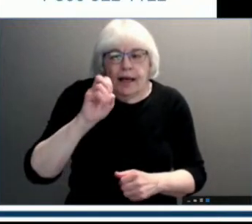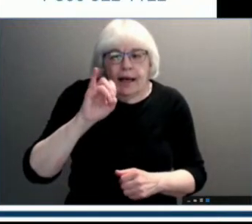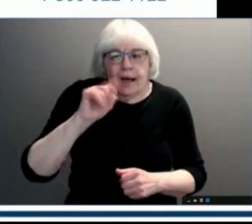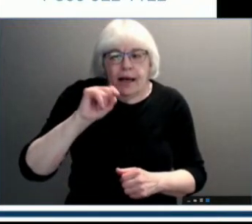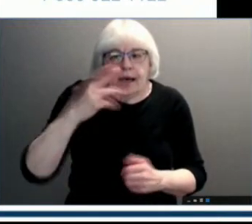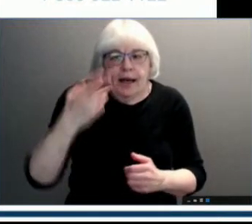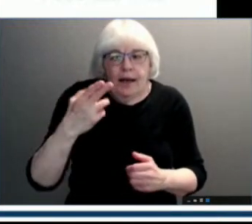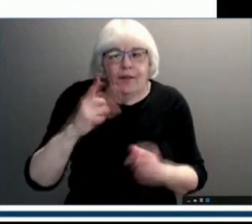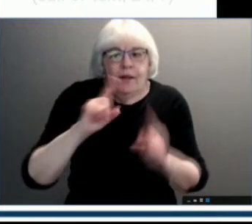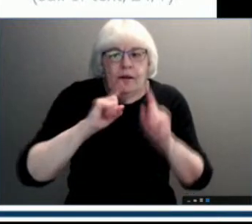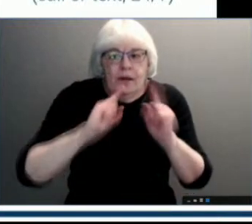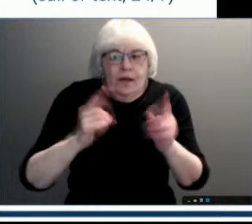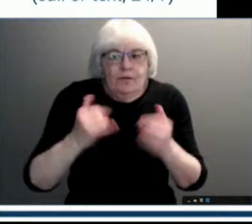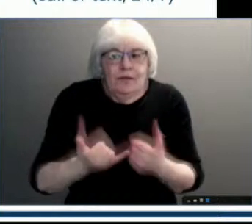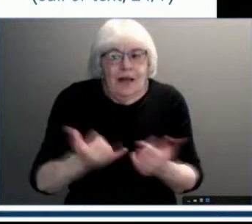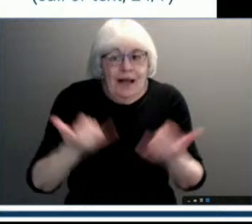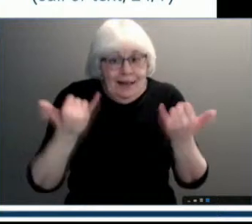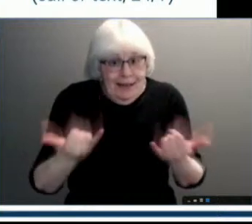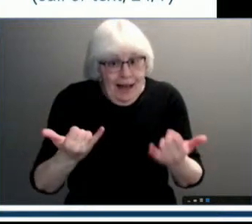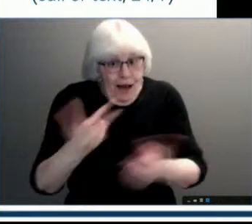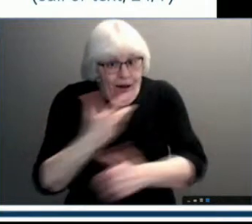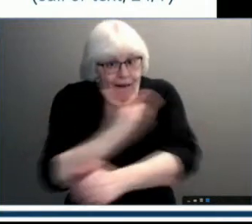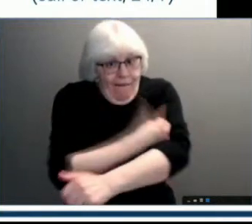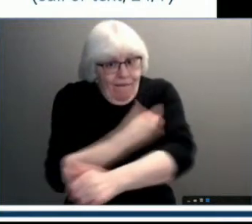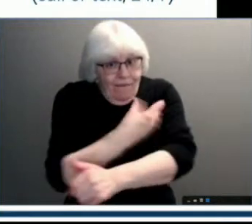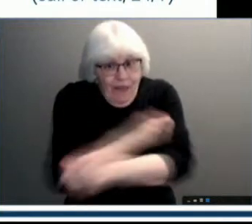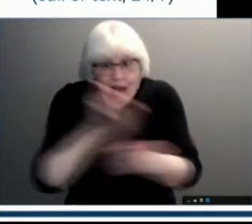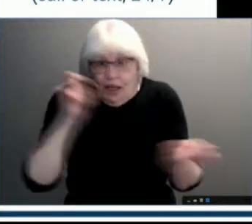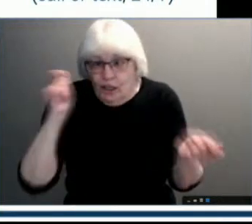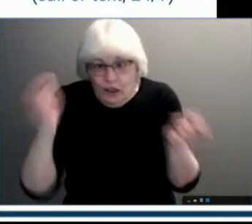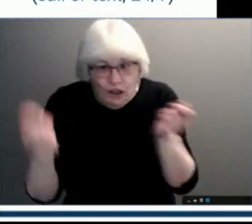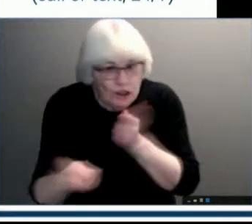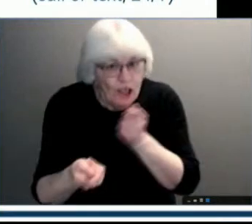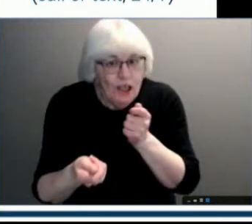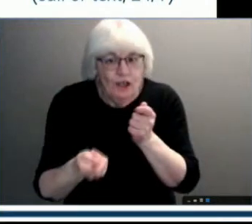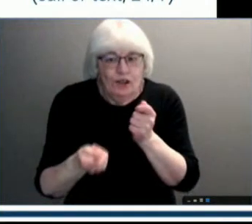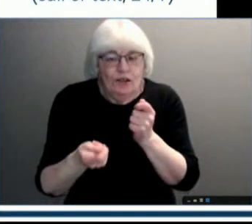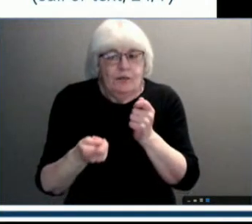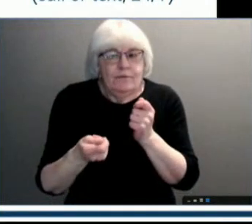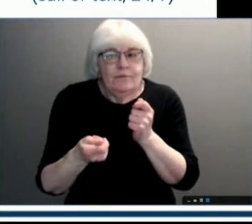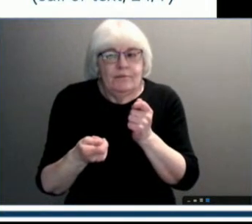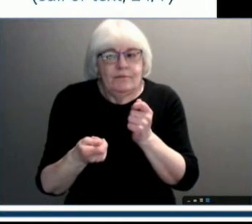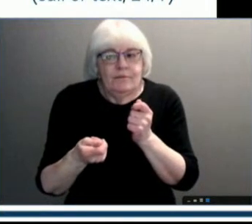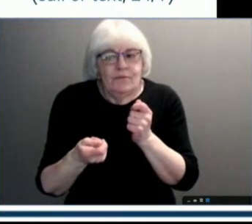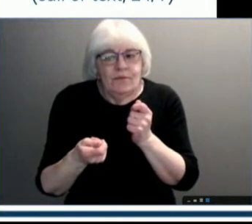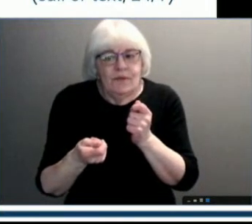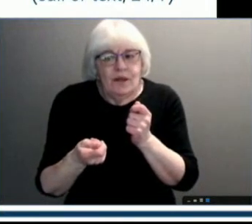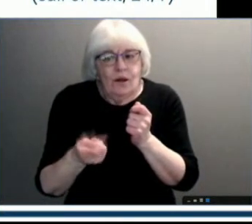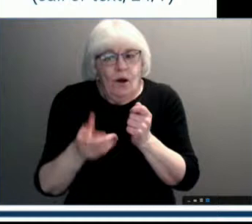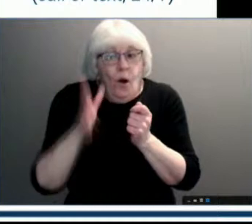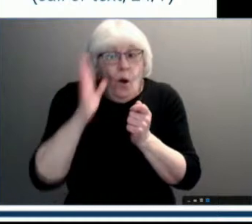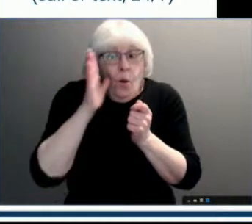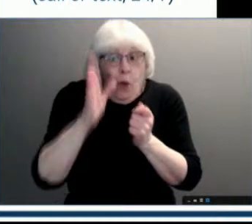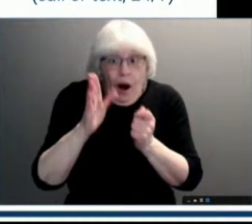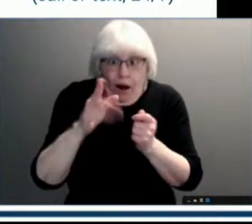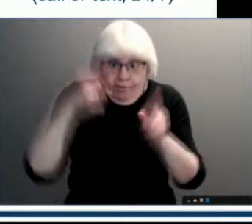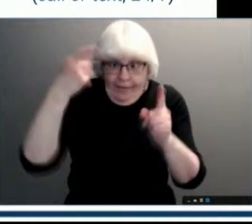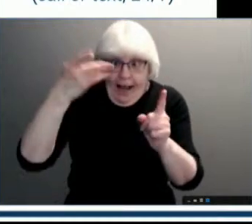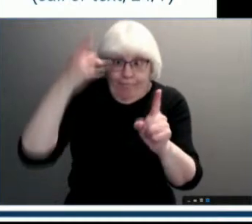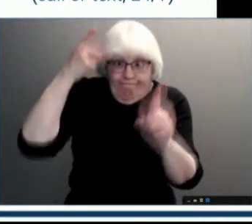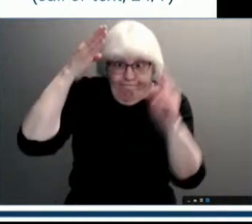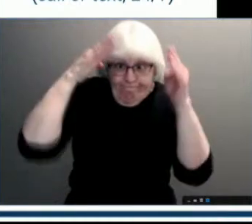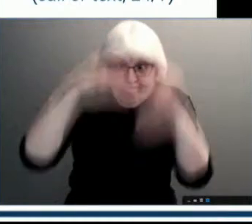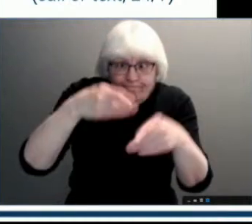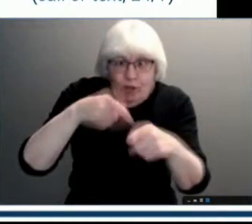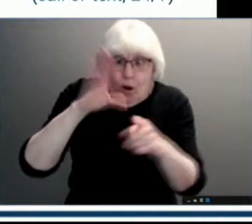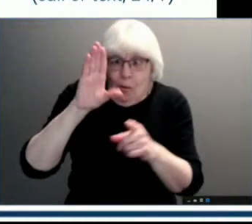out vaccine in the past, and the new emphasis on quickly getting boosters into the arms of as many people as possible, as fast as possible.